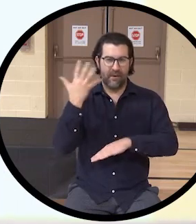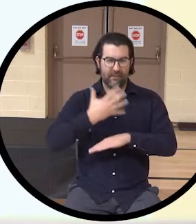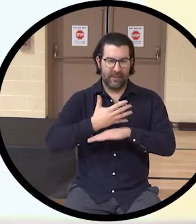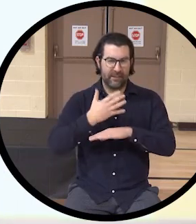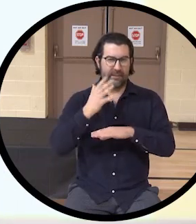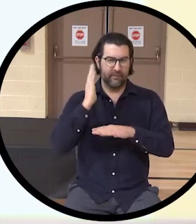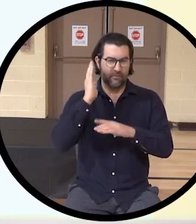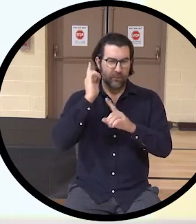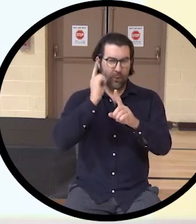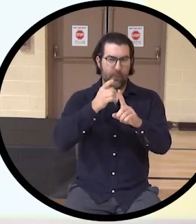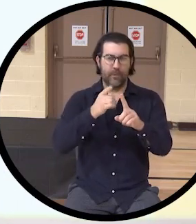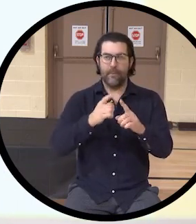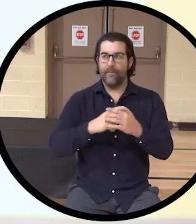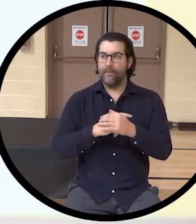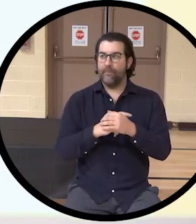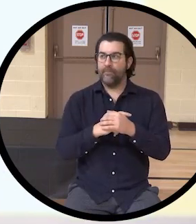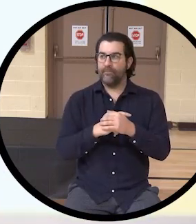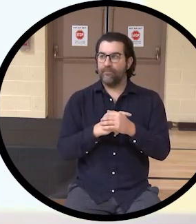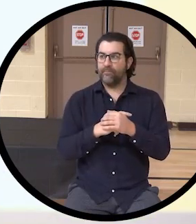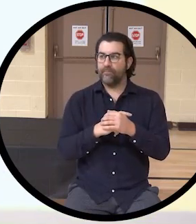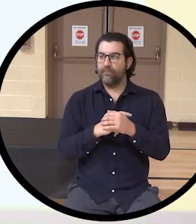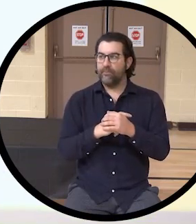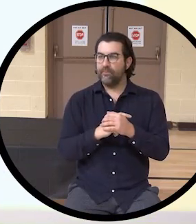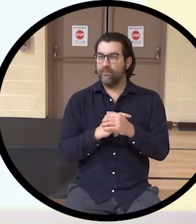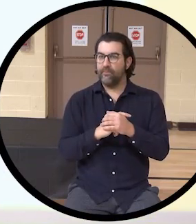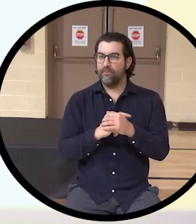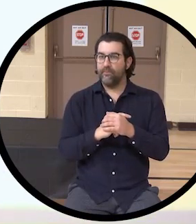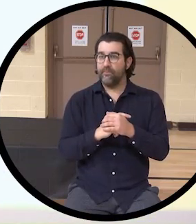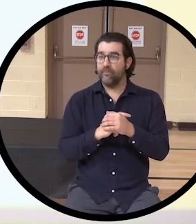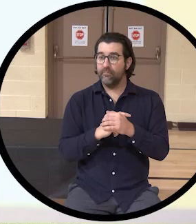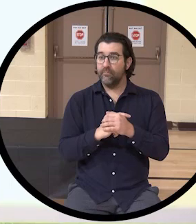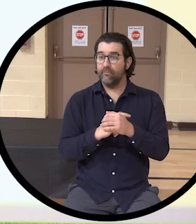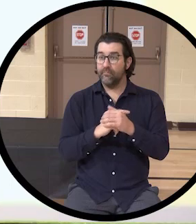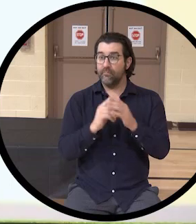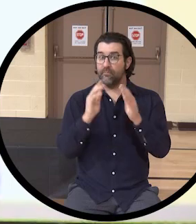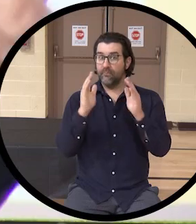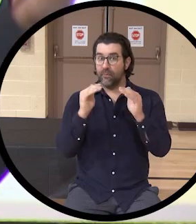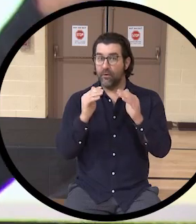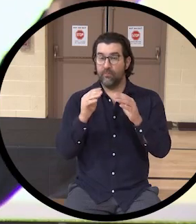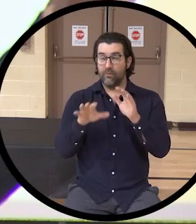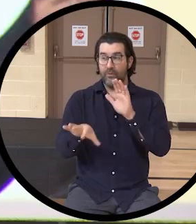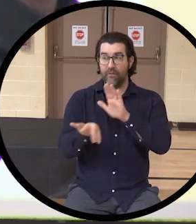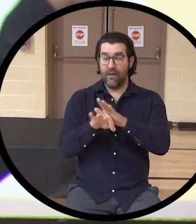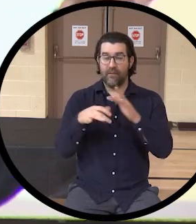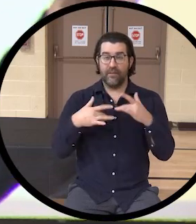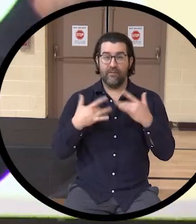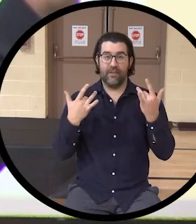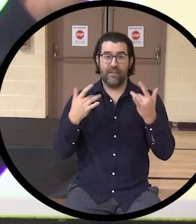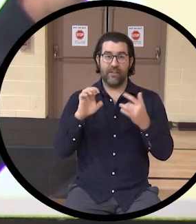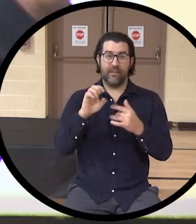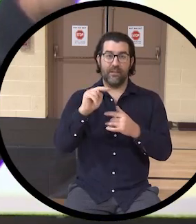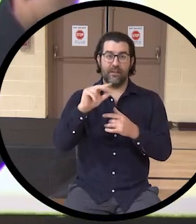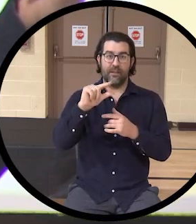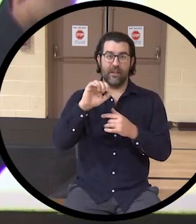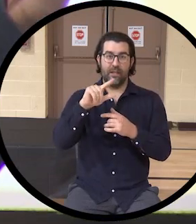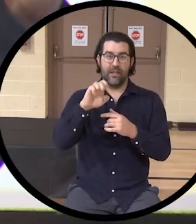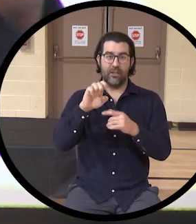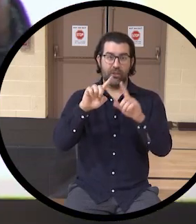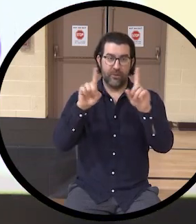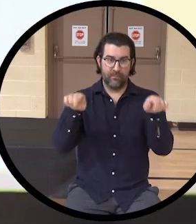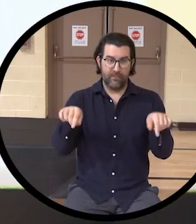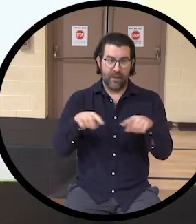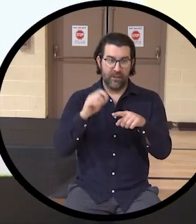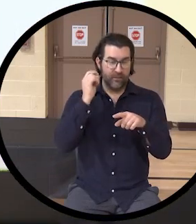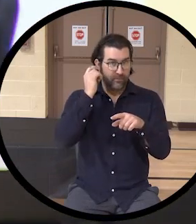what we're striving for there. Hopefully most of you found this through the Engage page. We'll have a link up to the Engage page